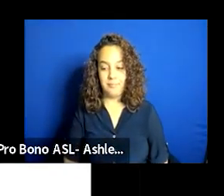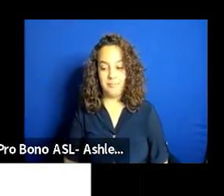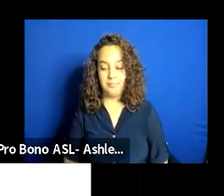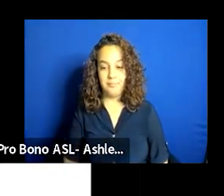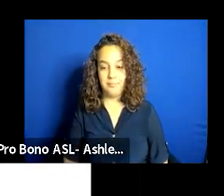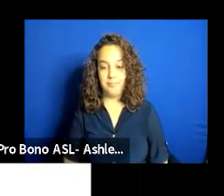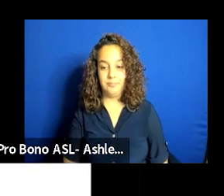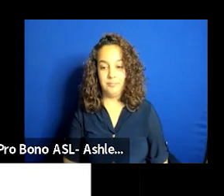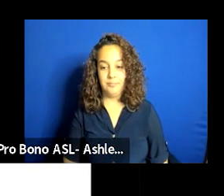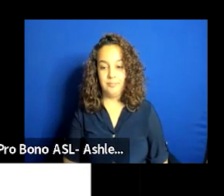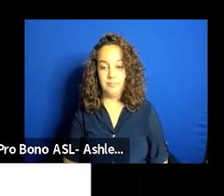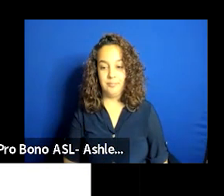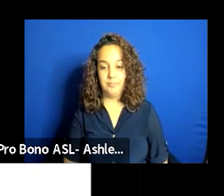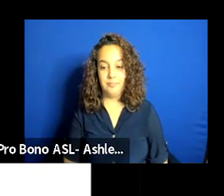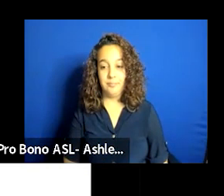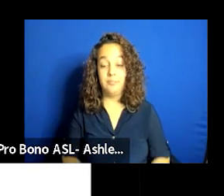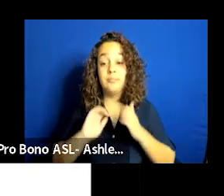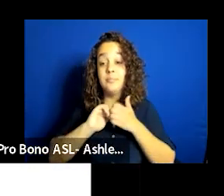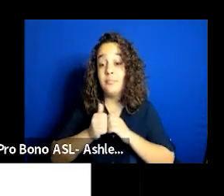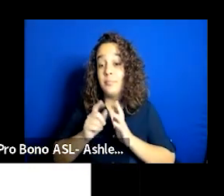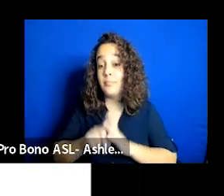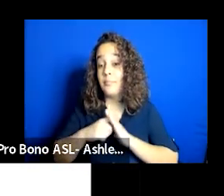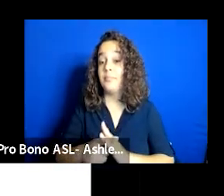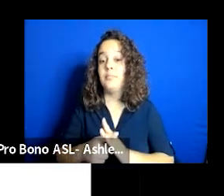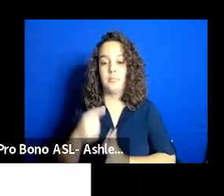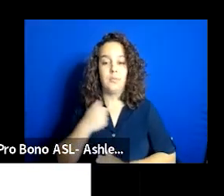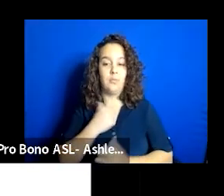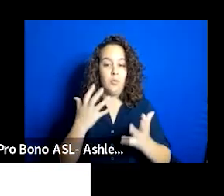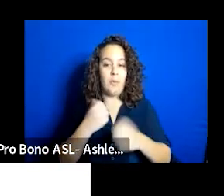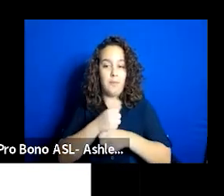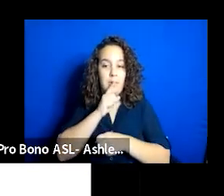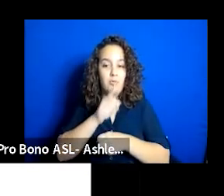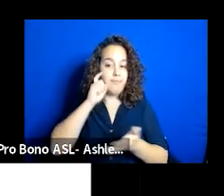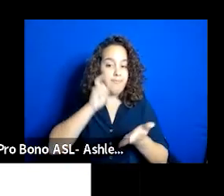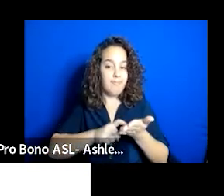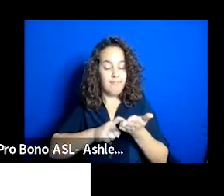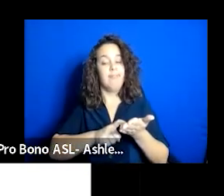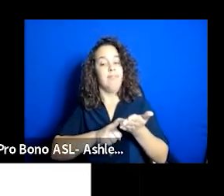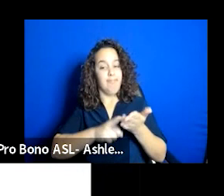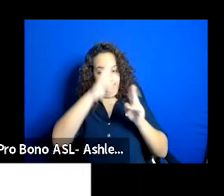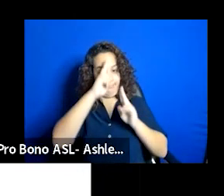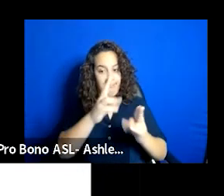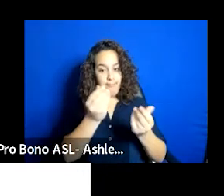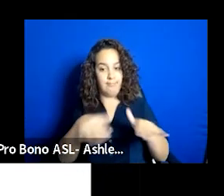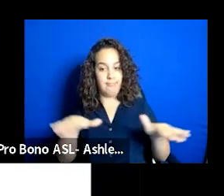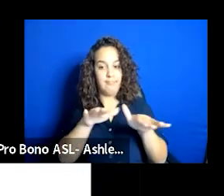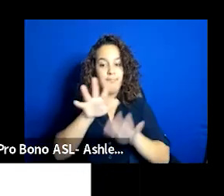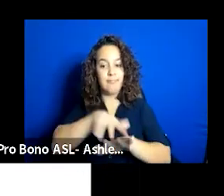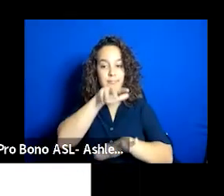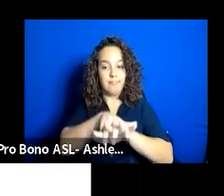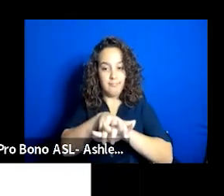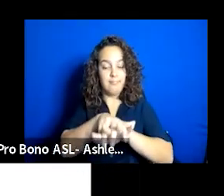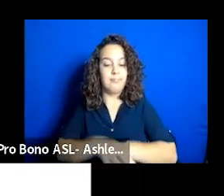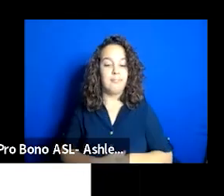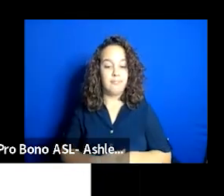So we wanted to begin today with an acknowledgement that we are embarking on new work on unceded ancestral and tribal